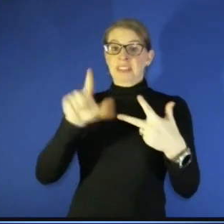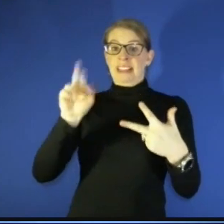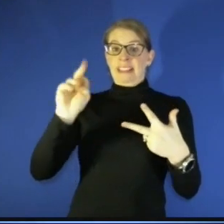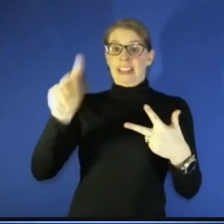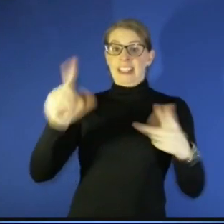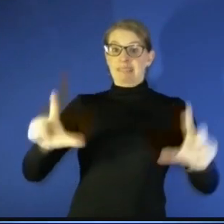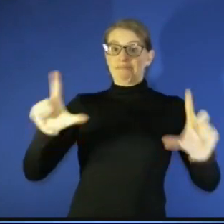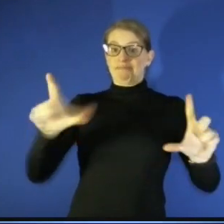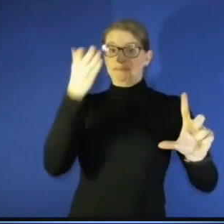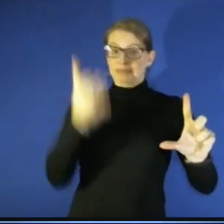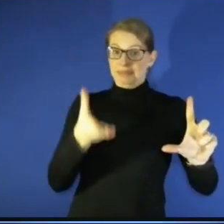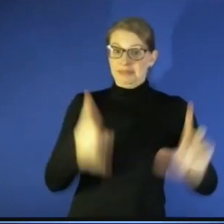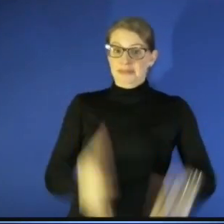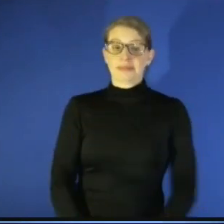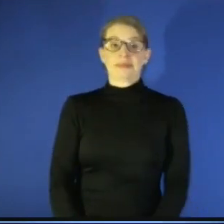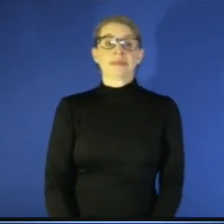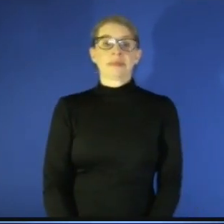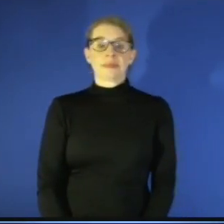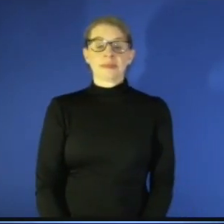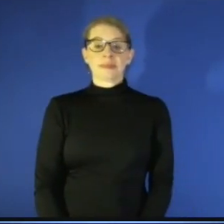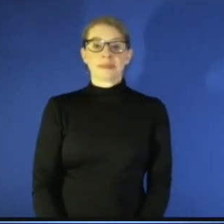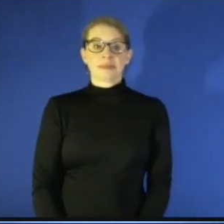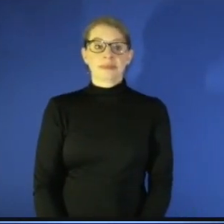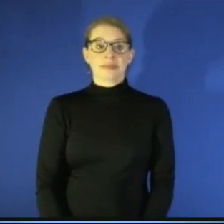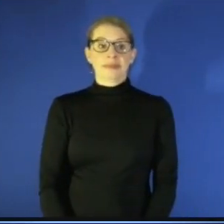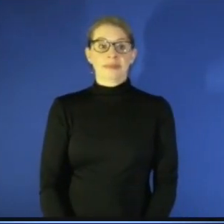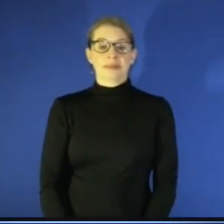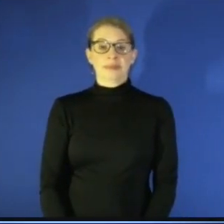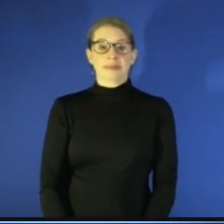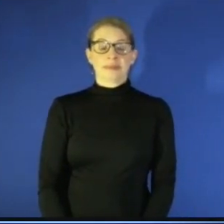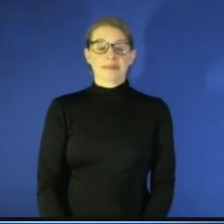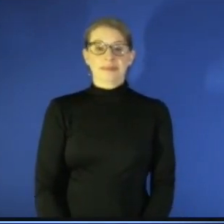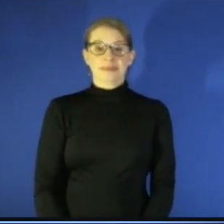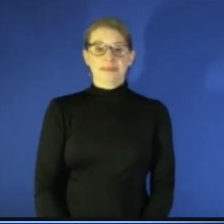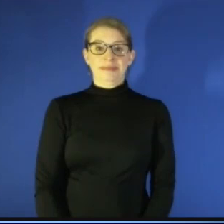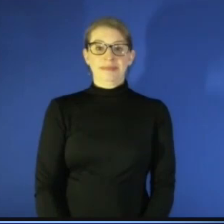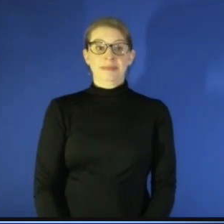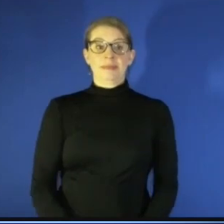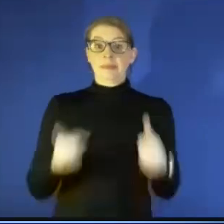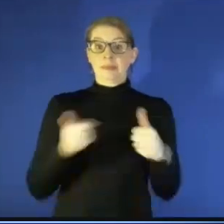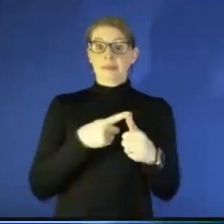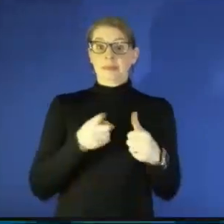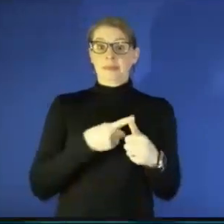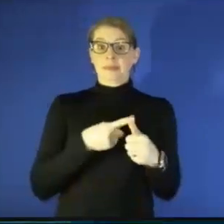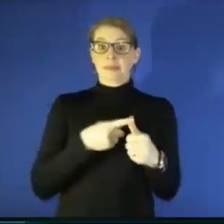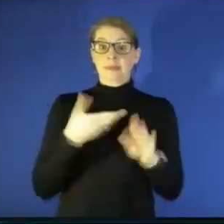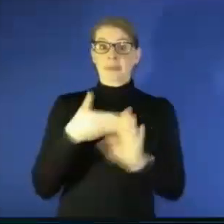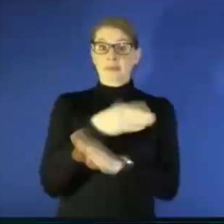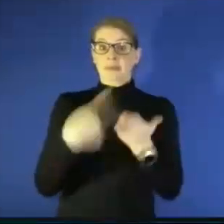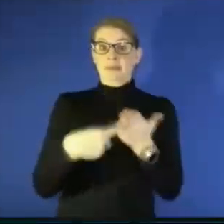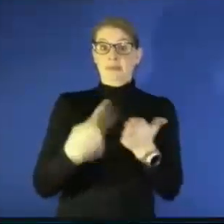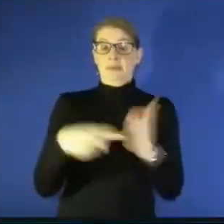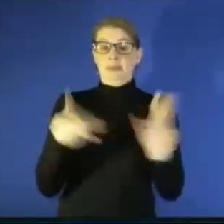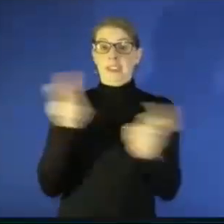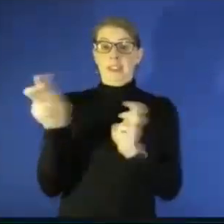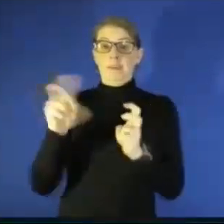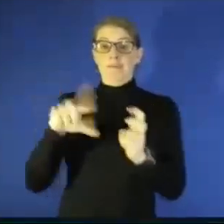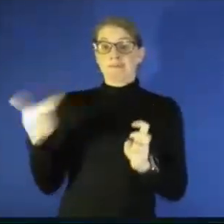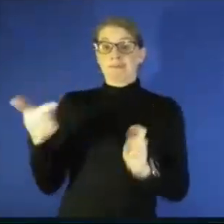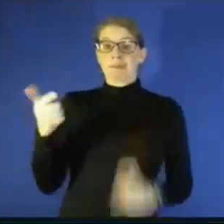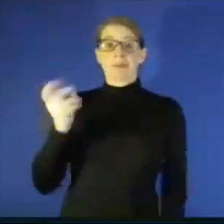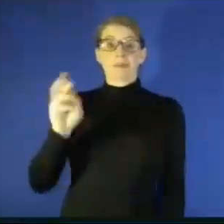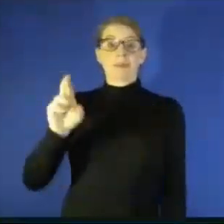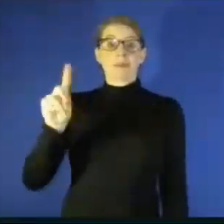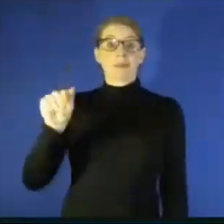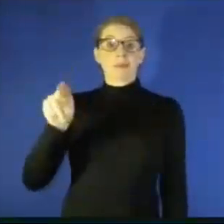and at the Medical News Network. You can find links right there on your screen. But first, before we get to our topic today, let's get to Dr. Dana Hawkinson, Medical Director of